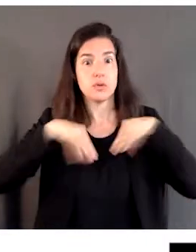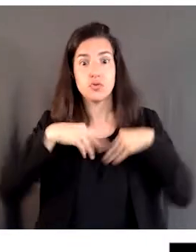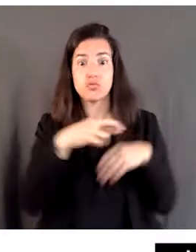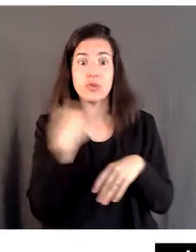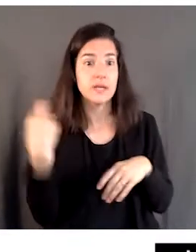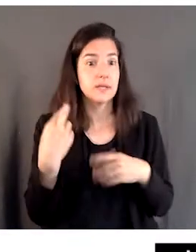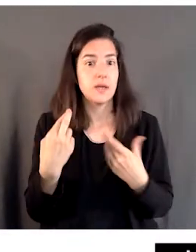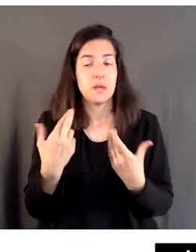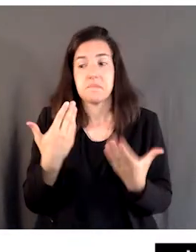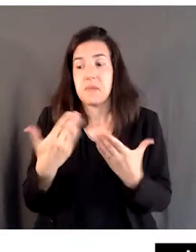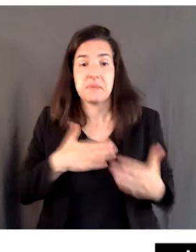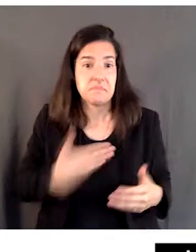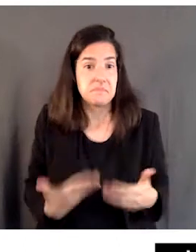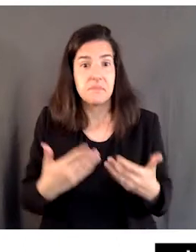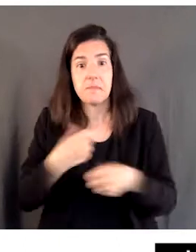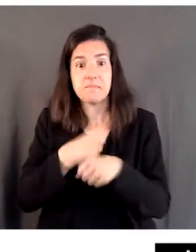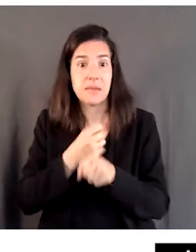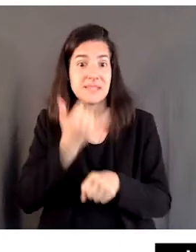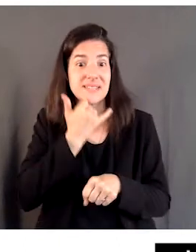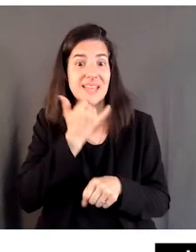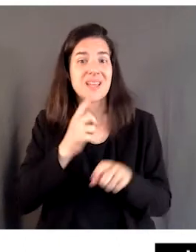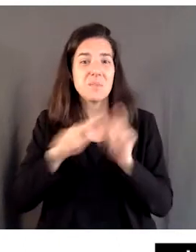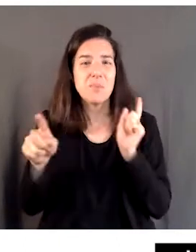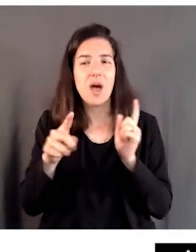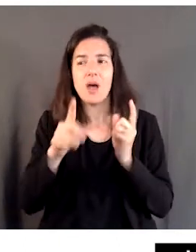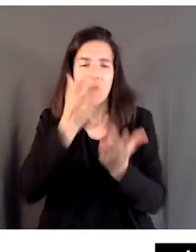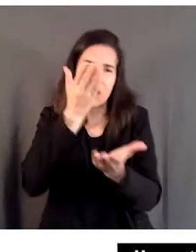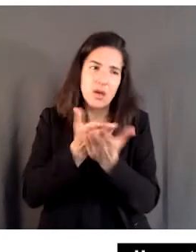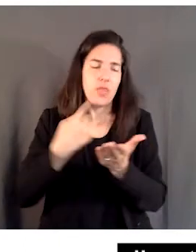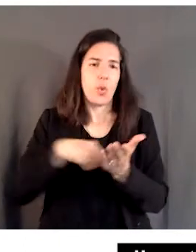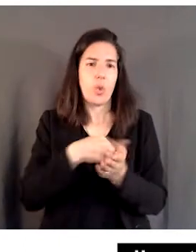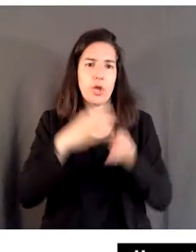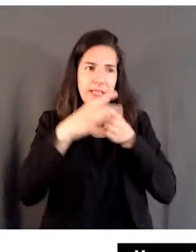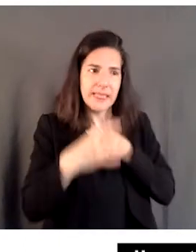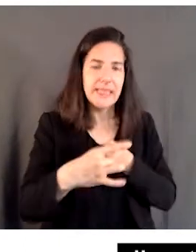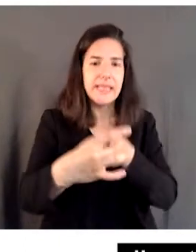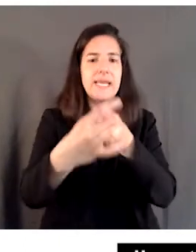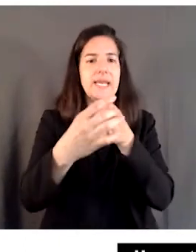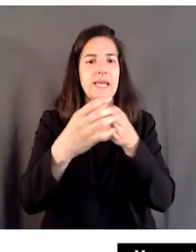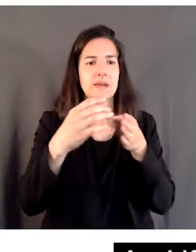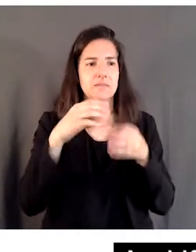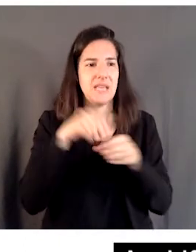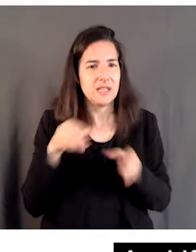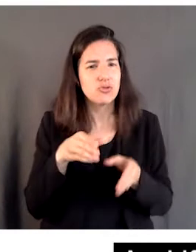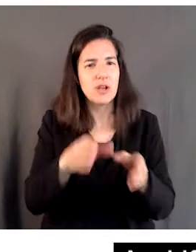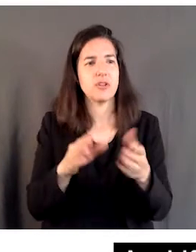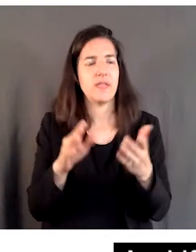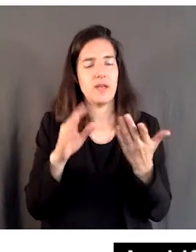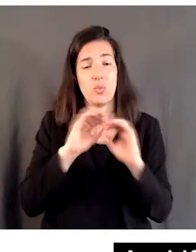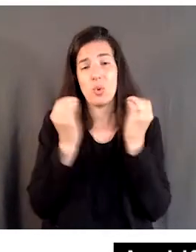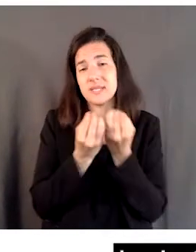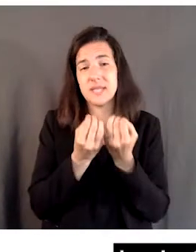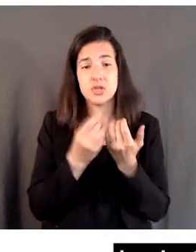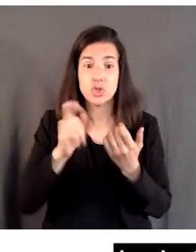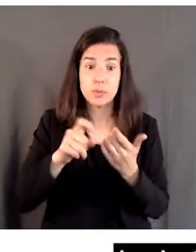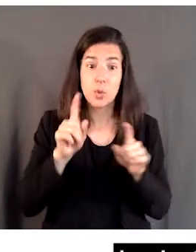to make mistakes, but show that we're leading in the direction where the organization should be going. And if you're not on board with that, then